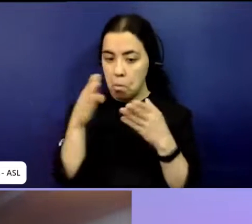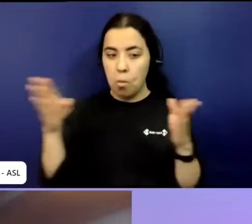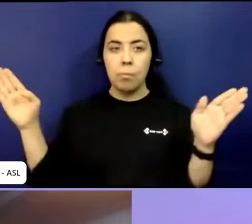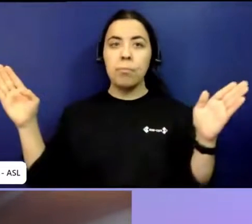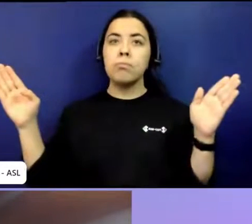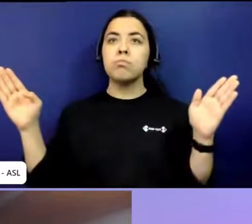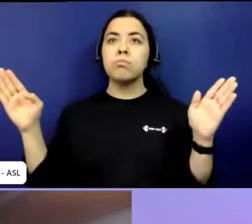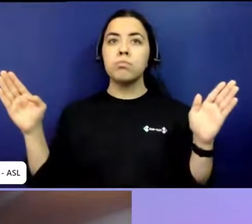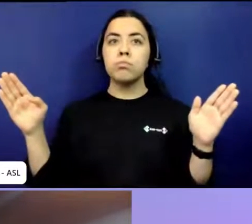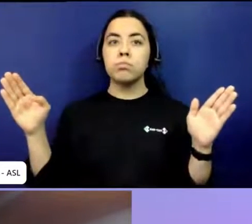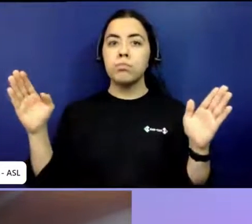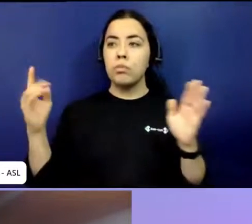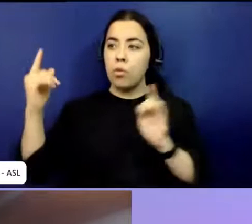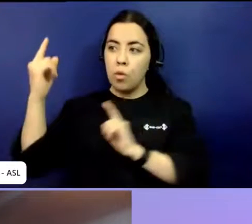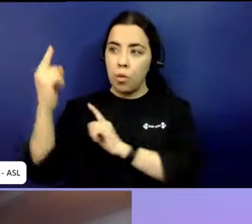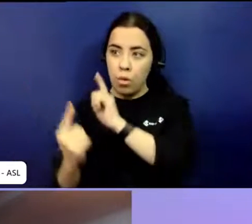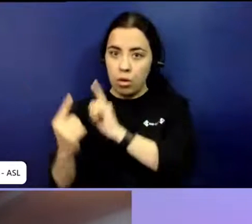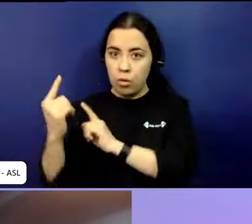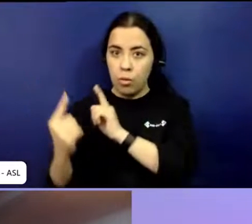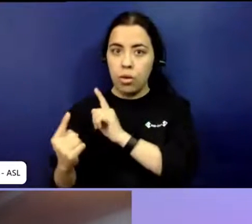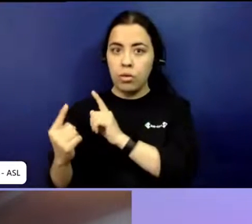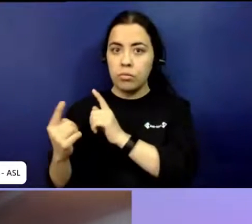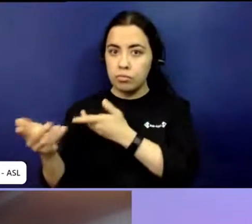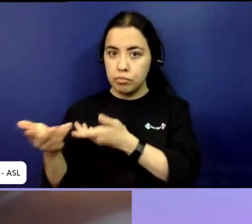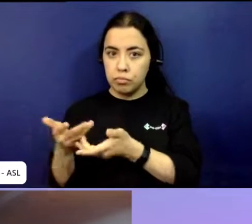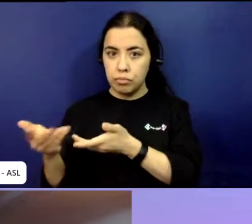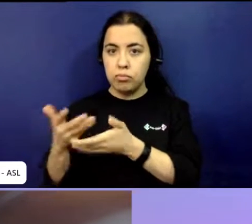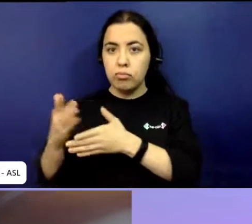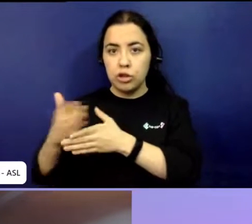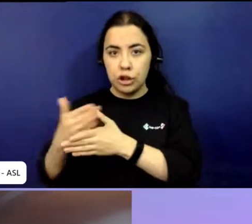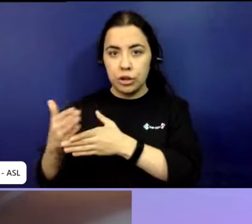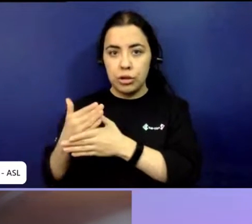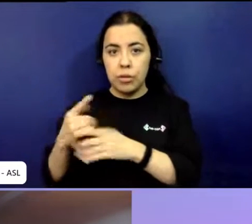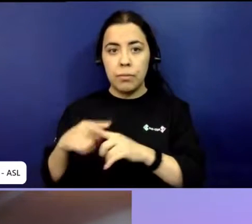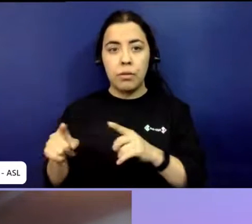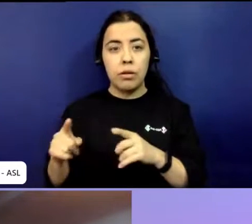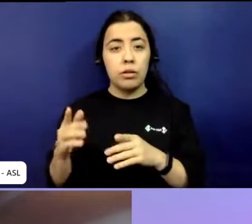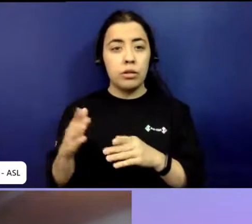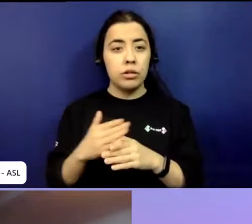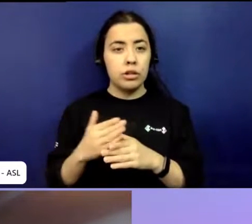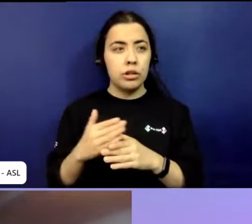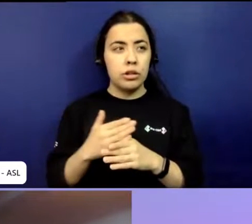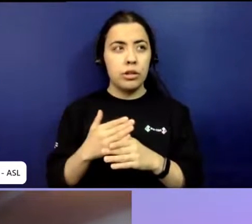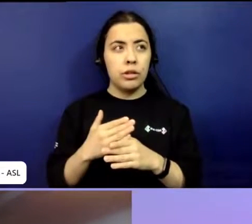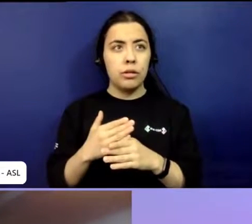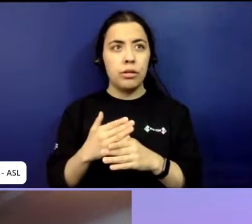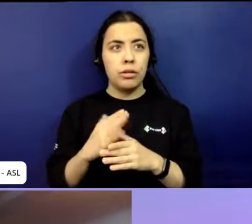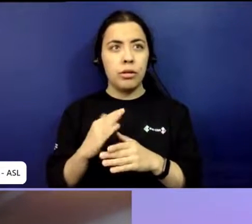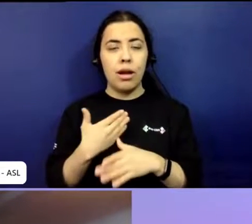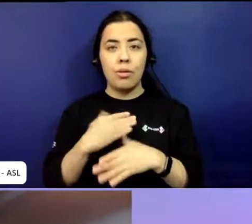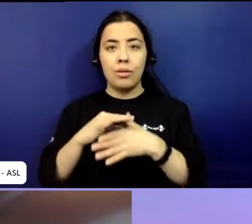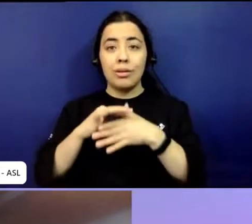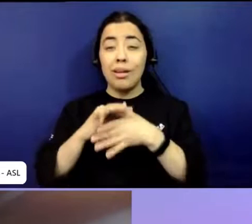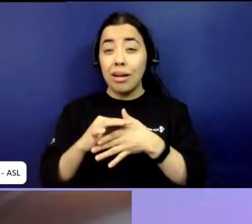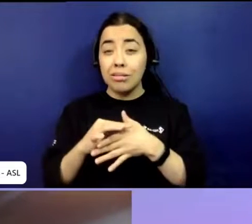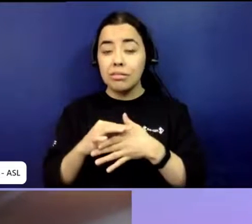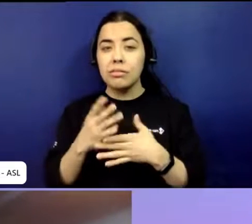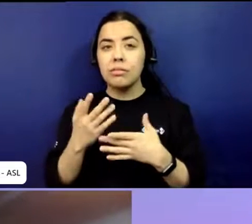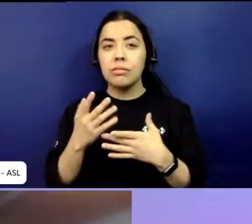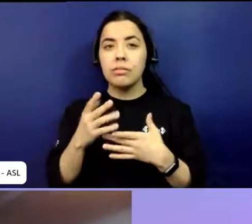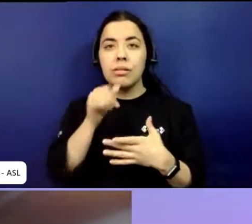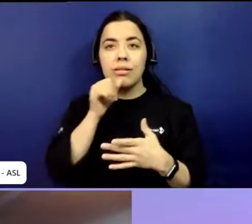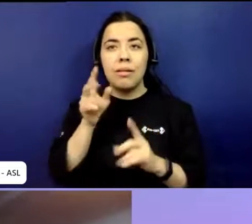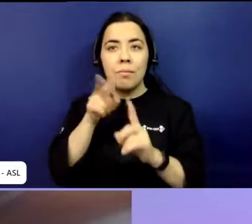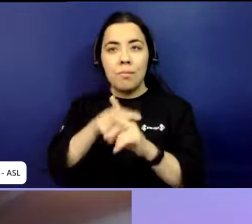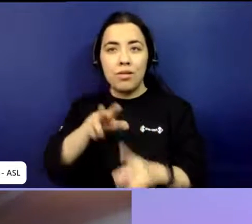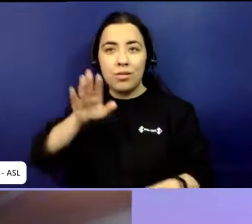to one-on-one interaction. Sharing the actual content wouldn't be relevant because it is